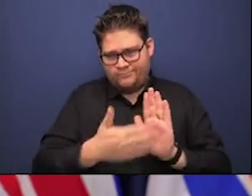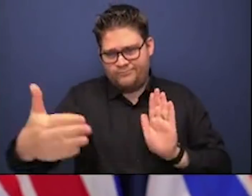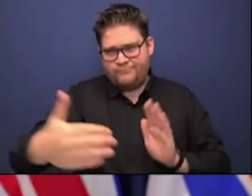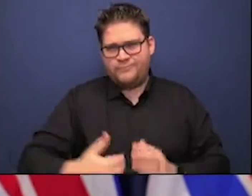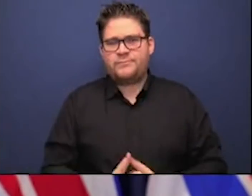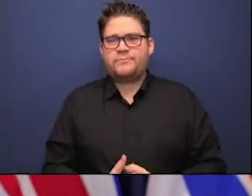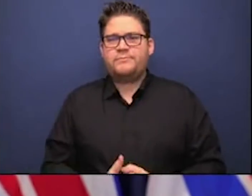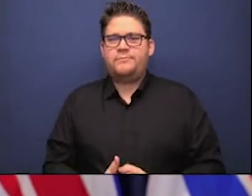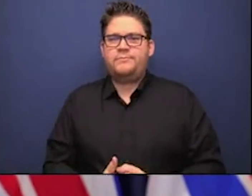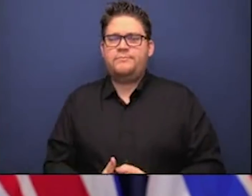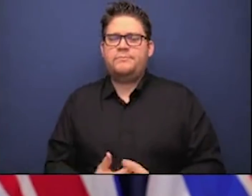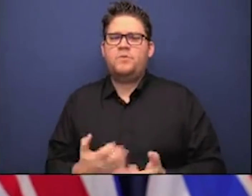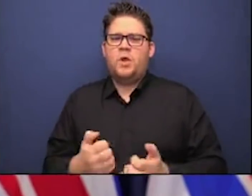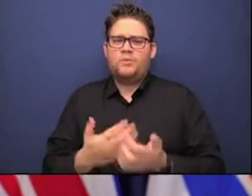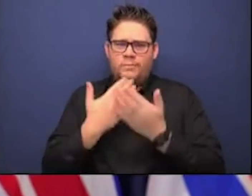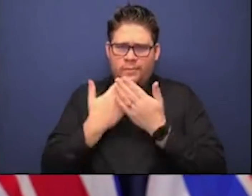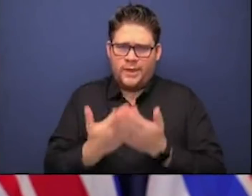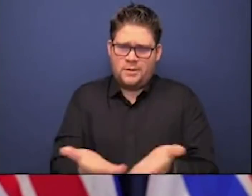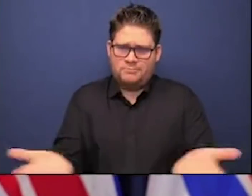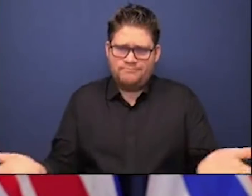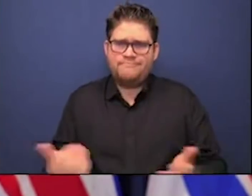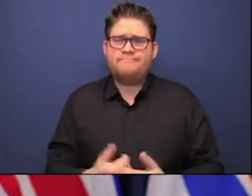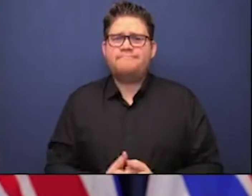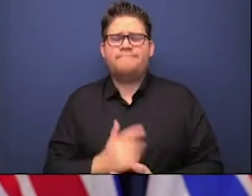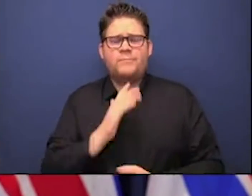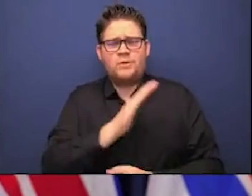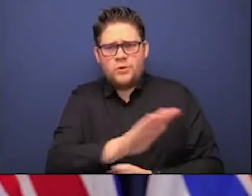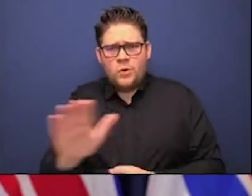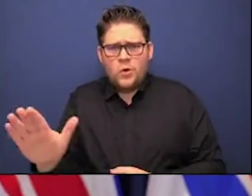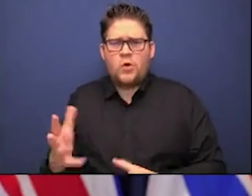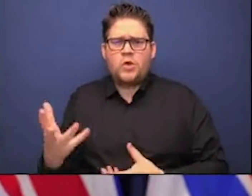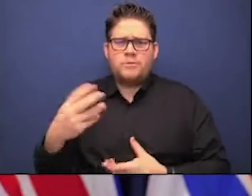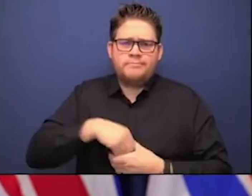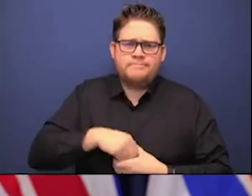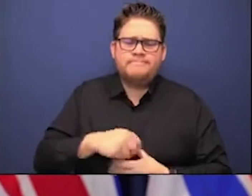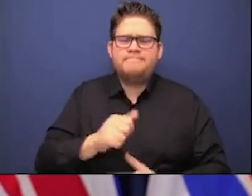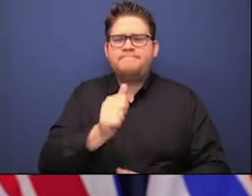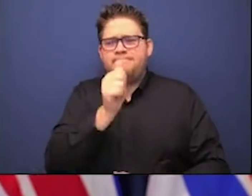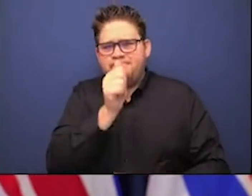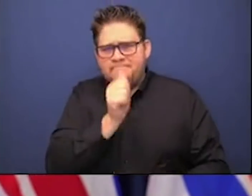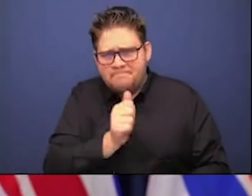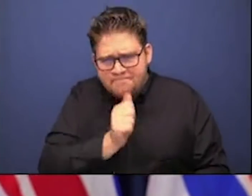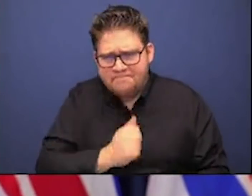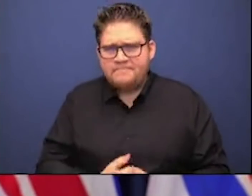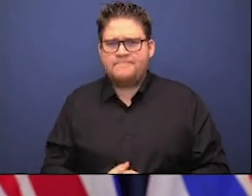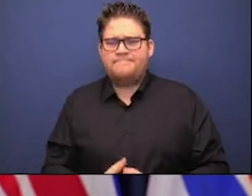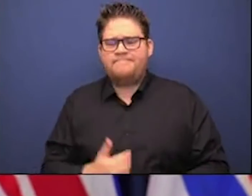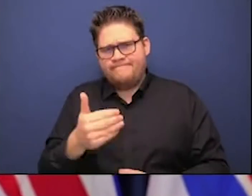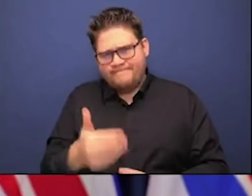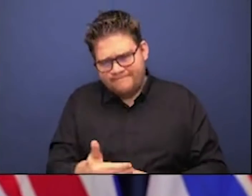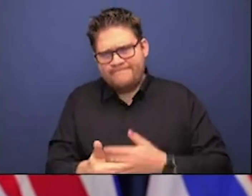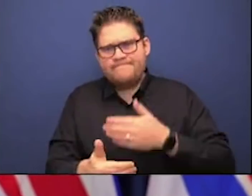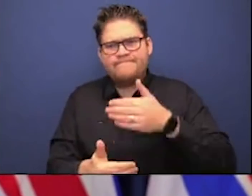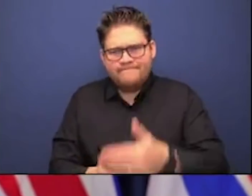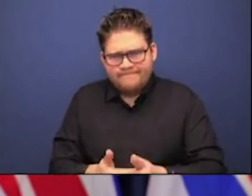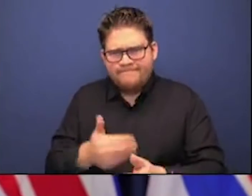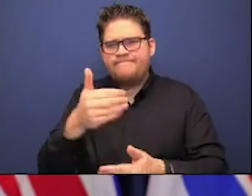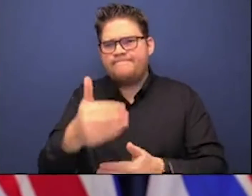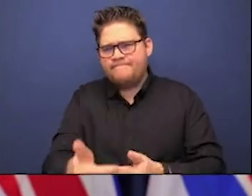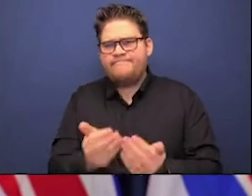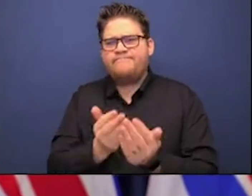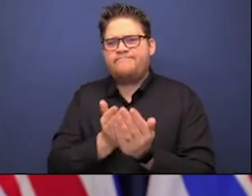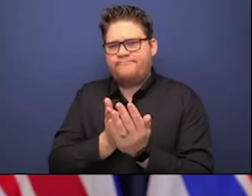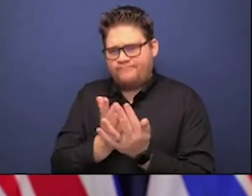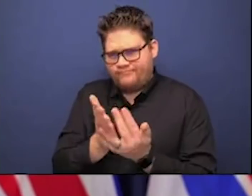hang in there and keep taking it day by day, and we will get through this. In the